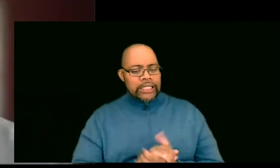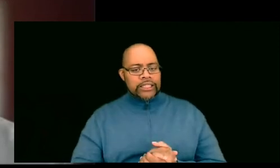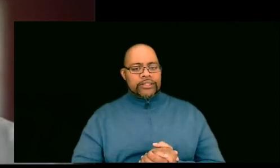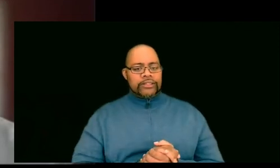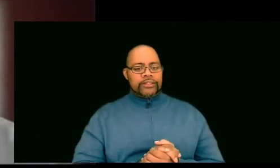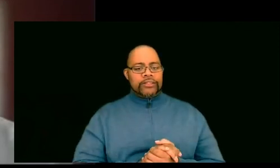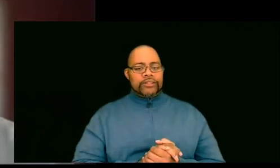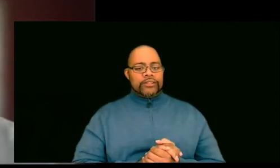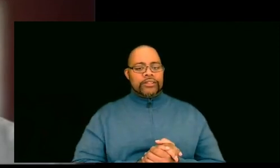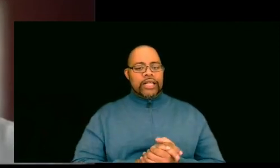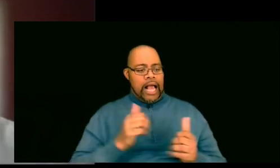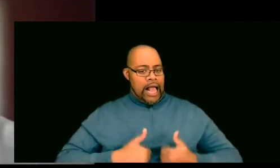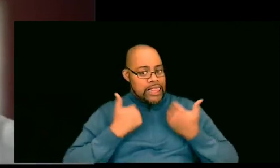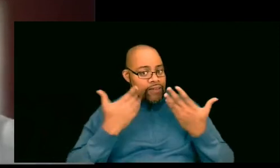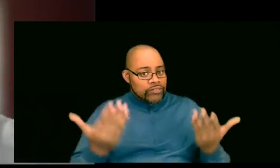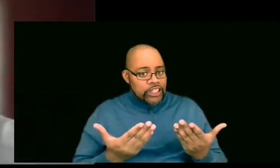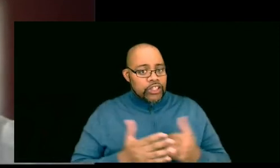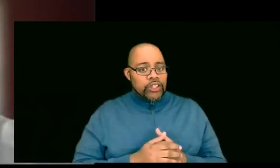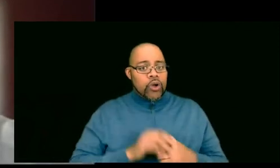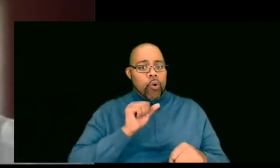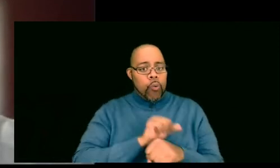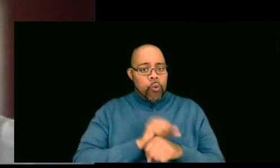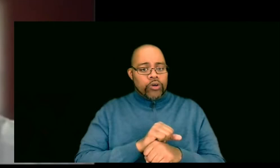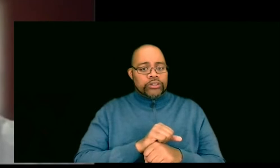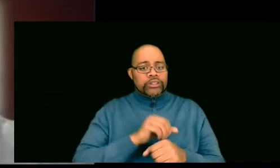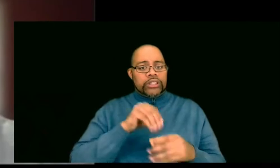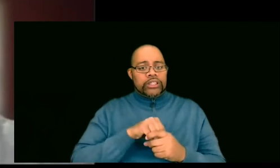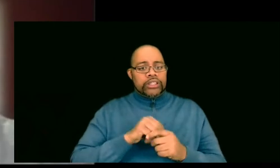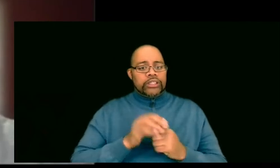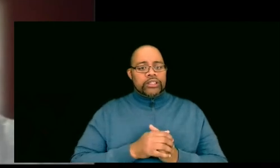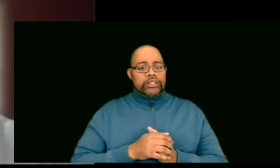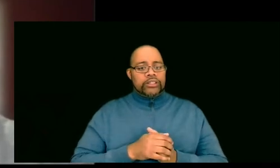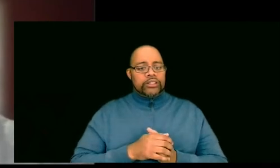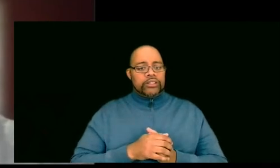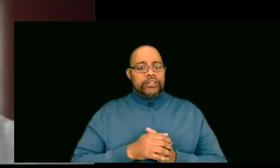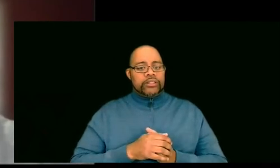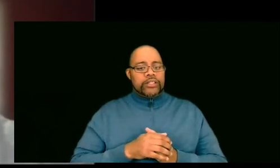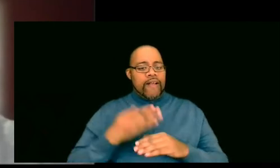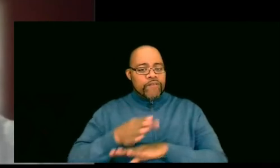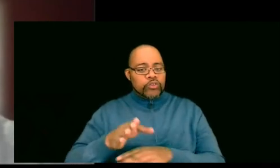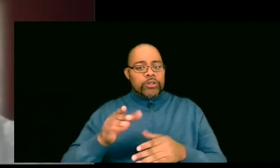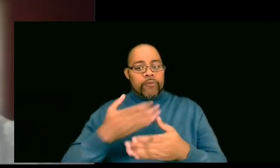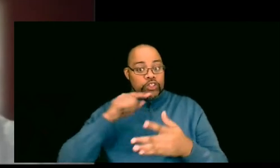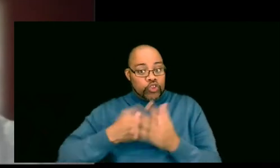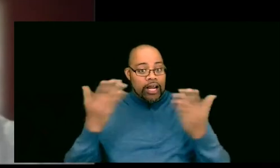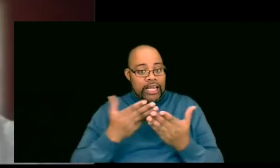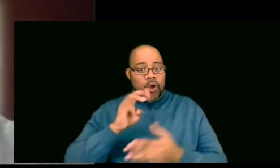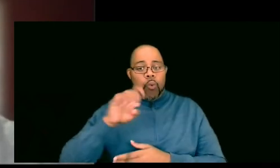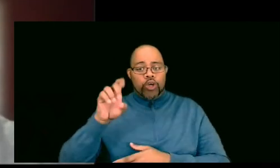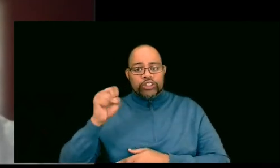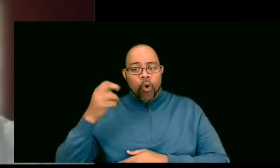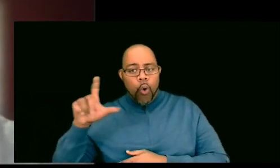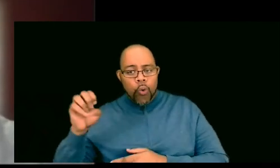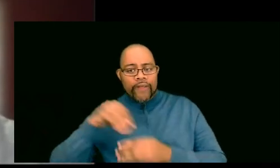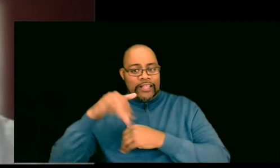studying, and I lived here and worked in the, you know, where fisheries got started here